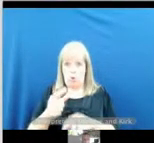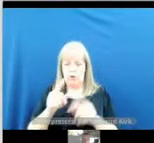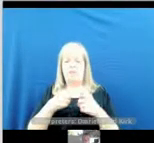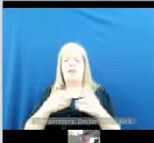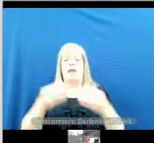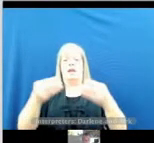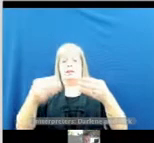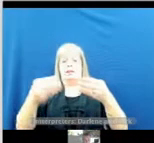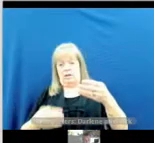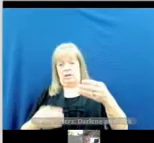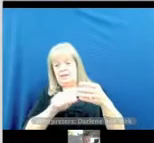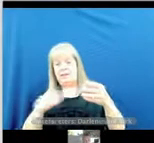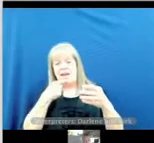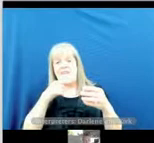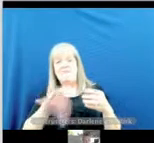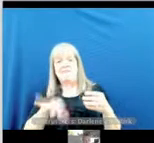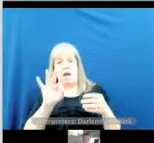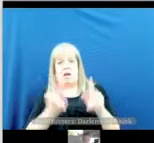and Places.